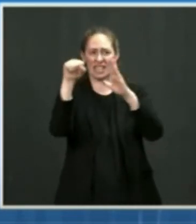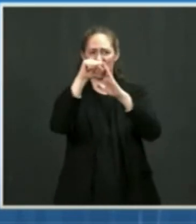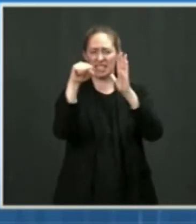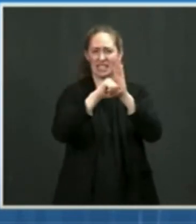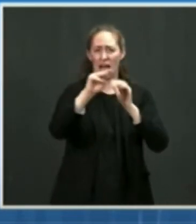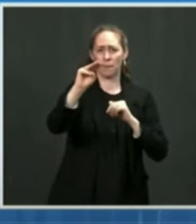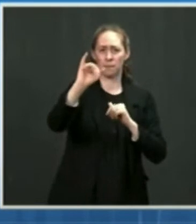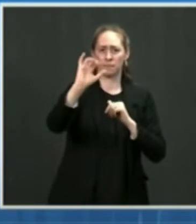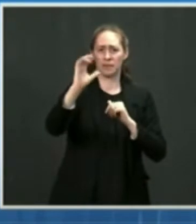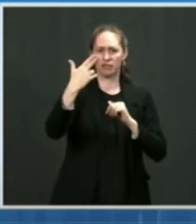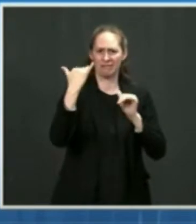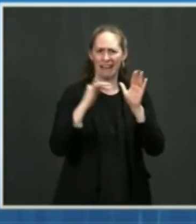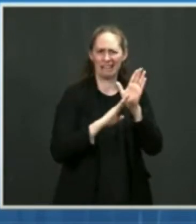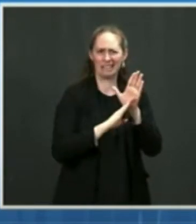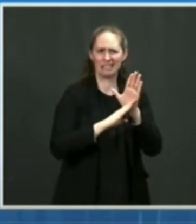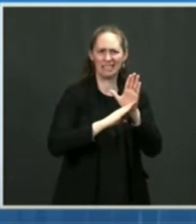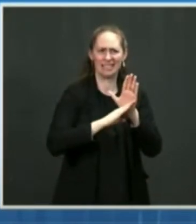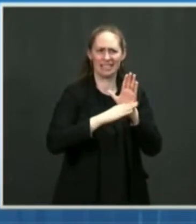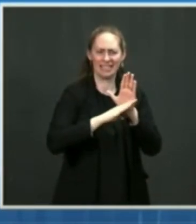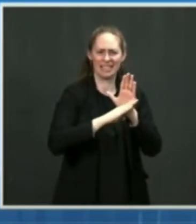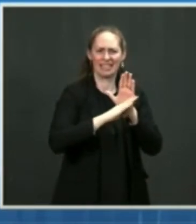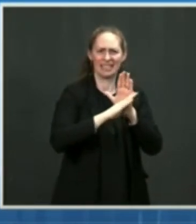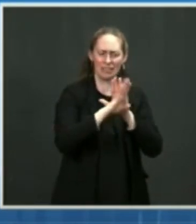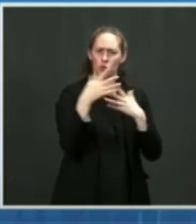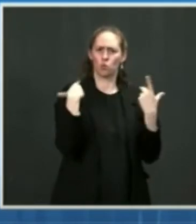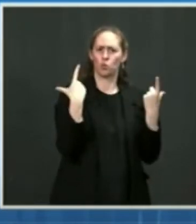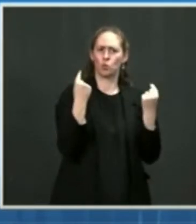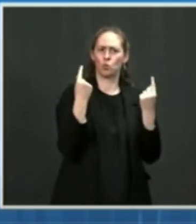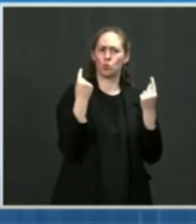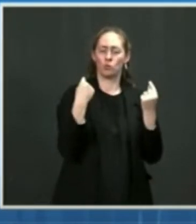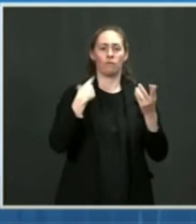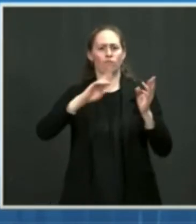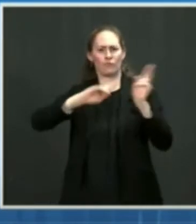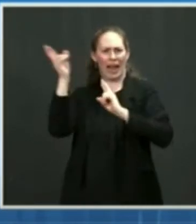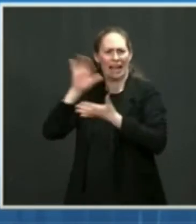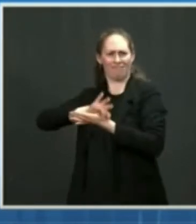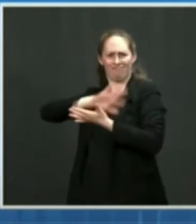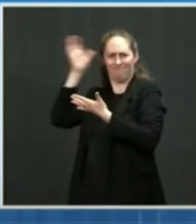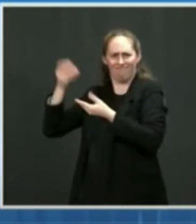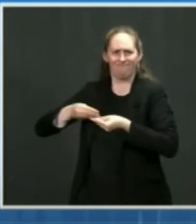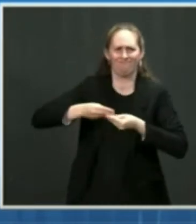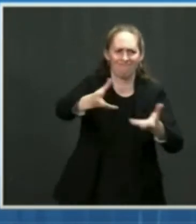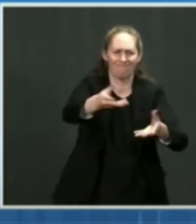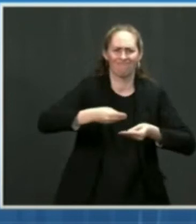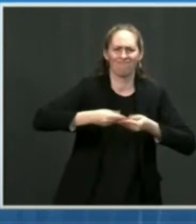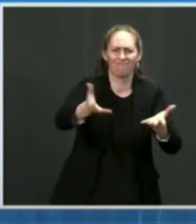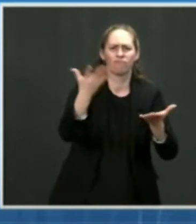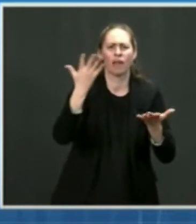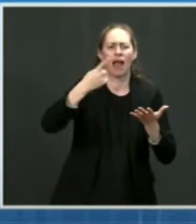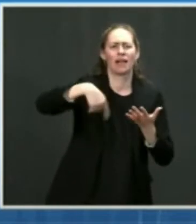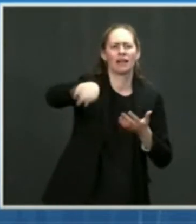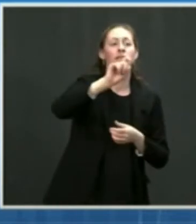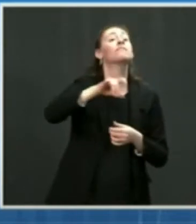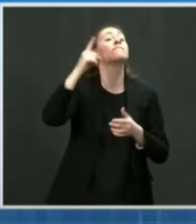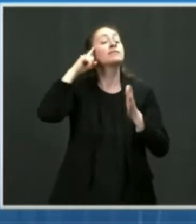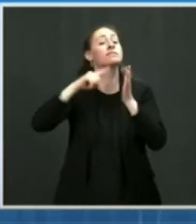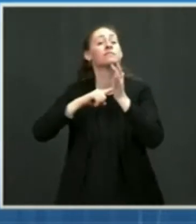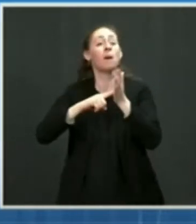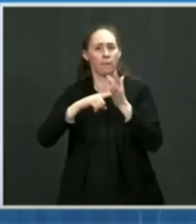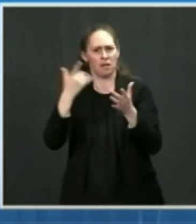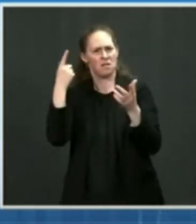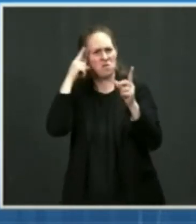taking action by deploying resources in 4 critical areas: shots in arms,